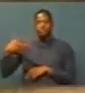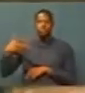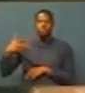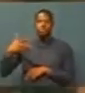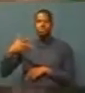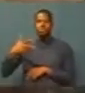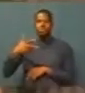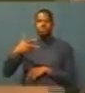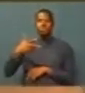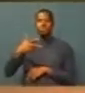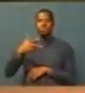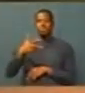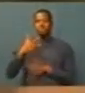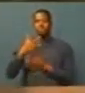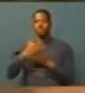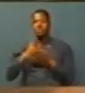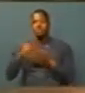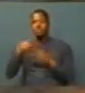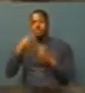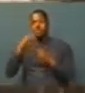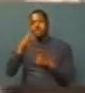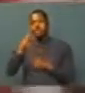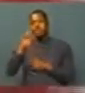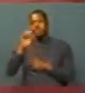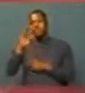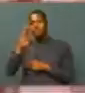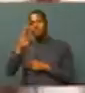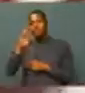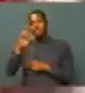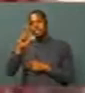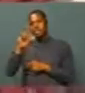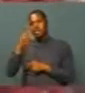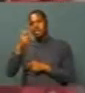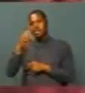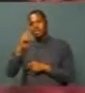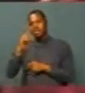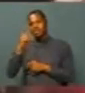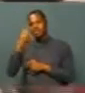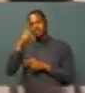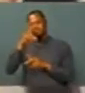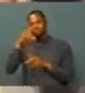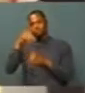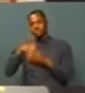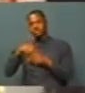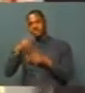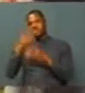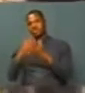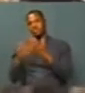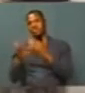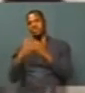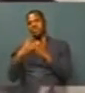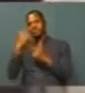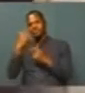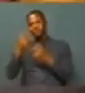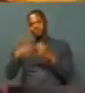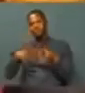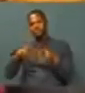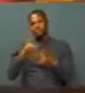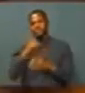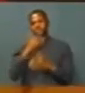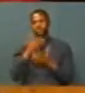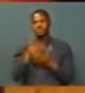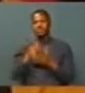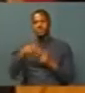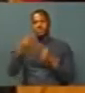and go back. Those who are going to Bolga from Wa, they will just take those passengers and go back to Bolga. And then the people that were going to